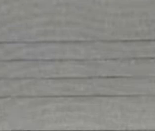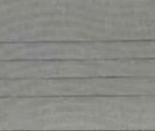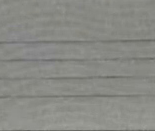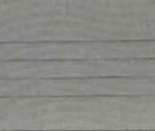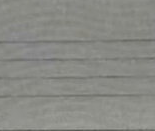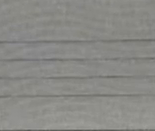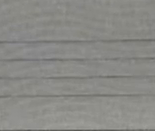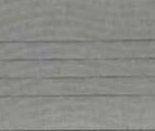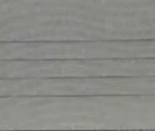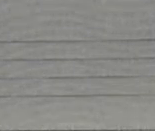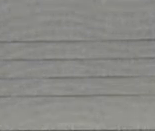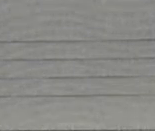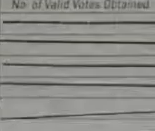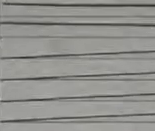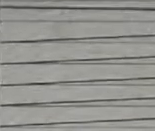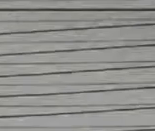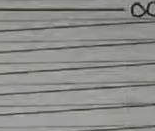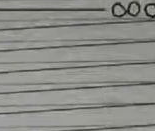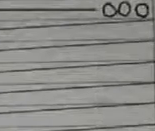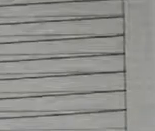The stamp.